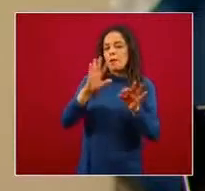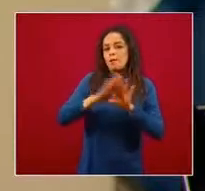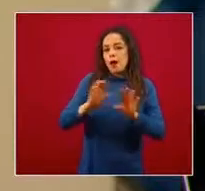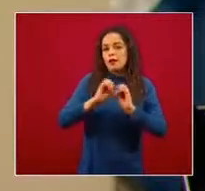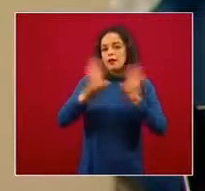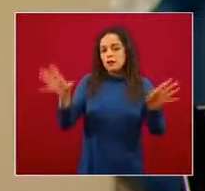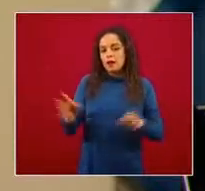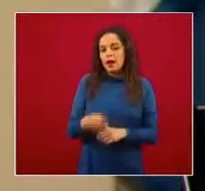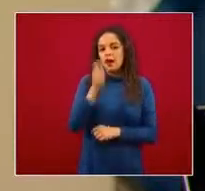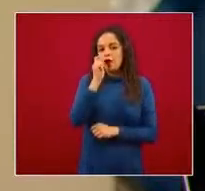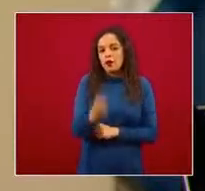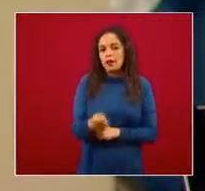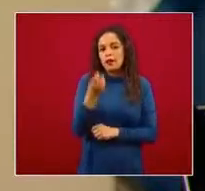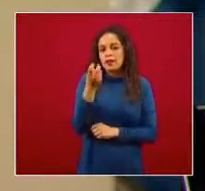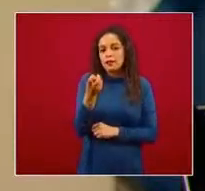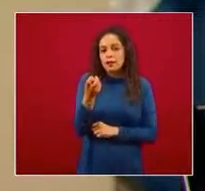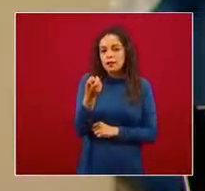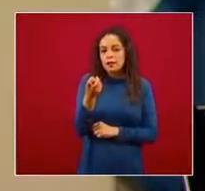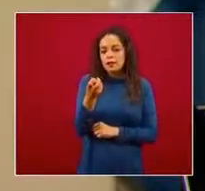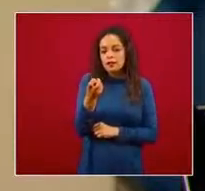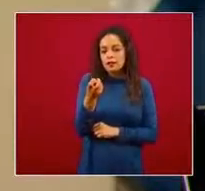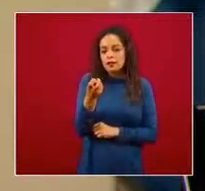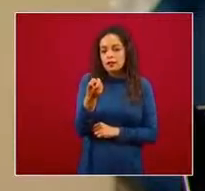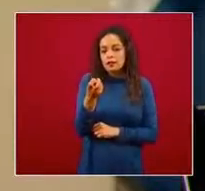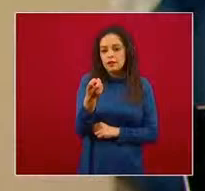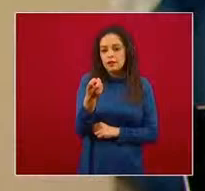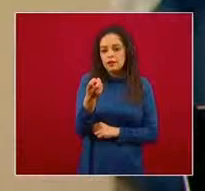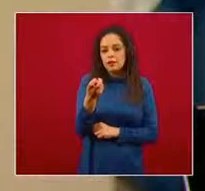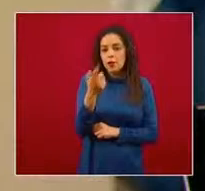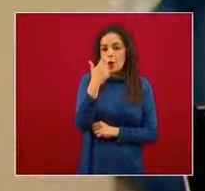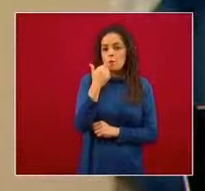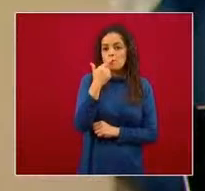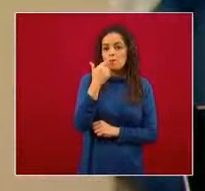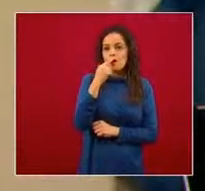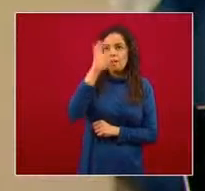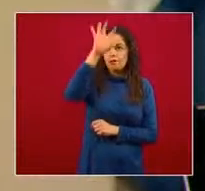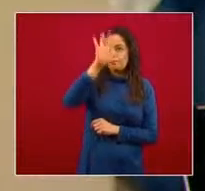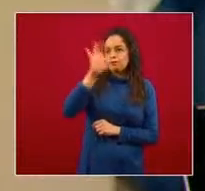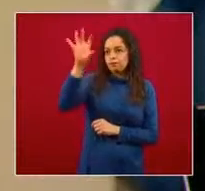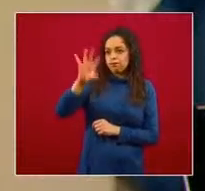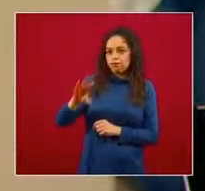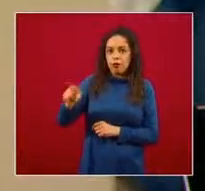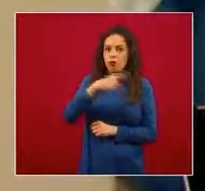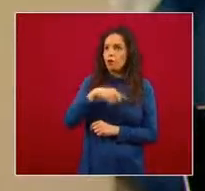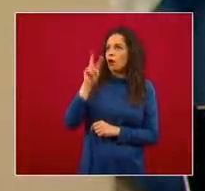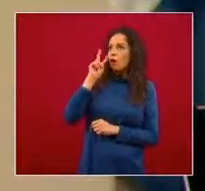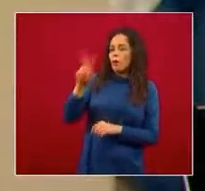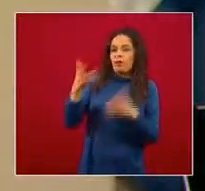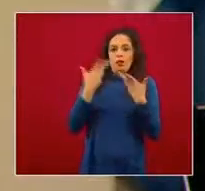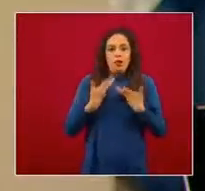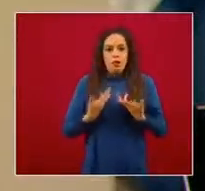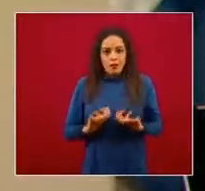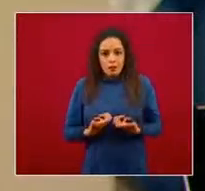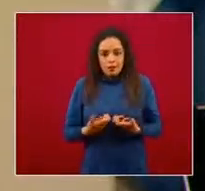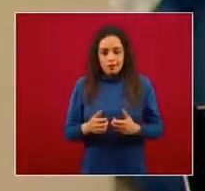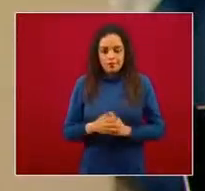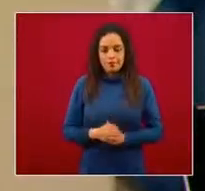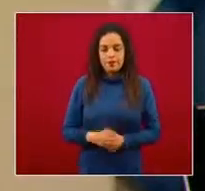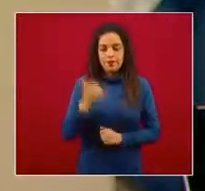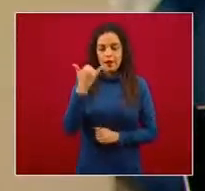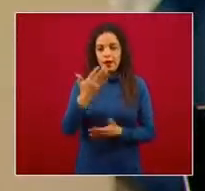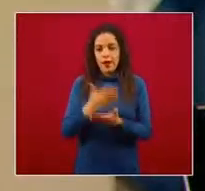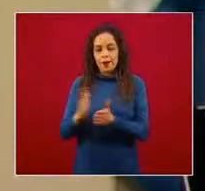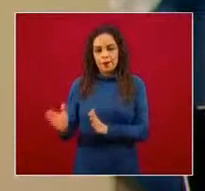to clarify a bit more the diagnosis that you have with these red spots that got everyone